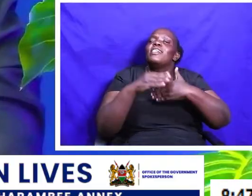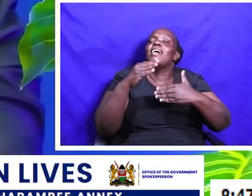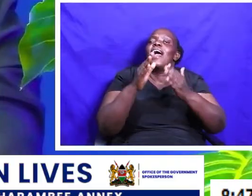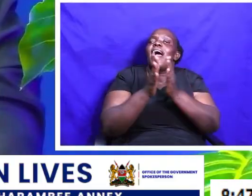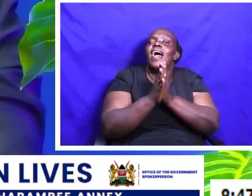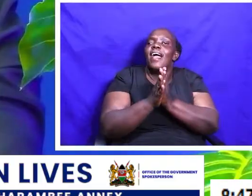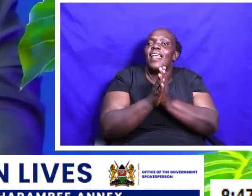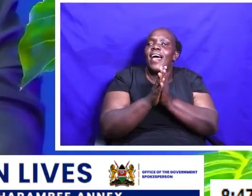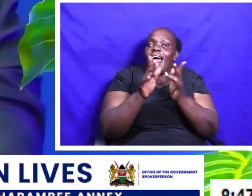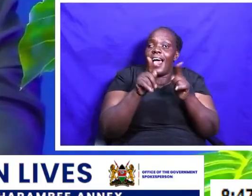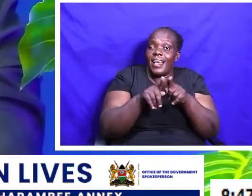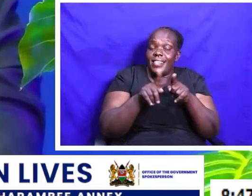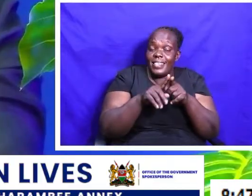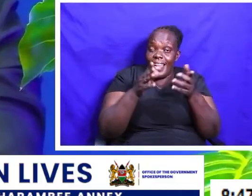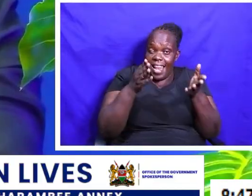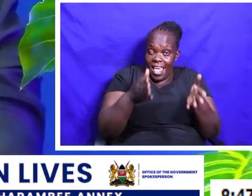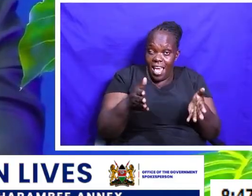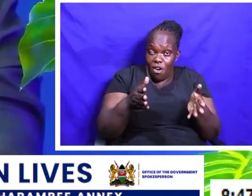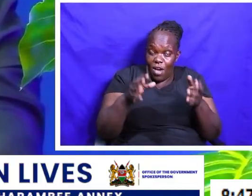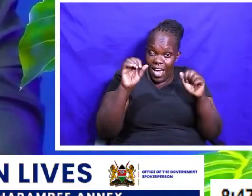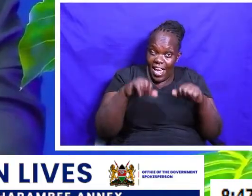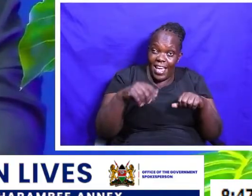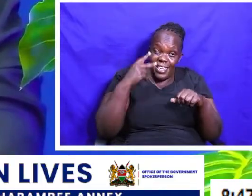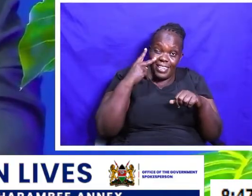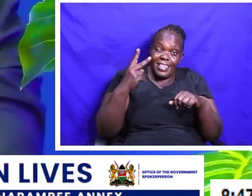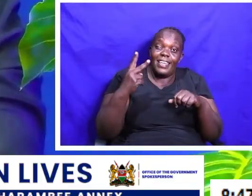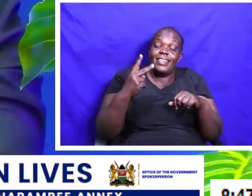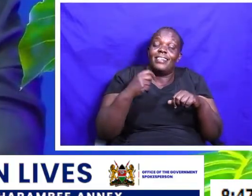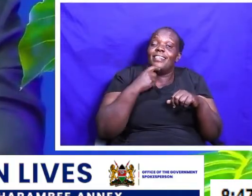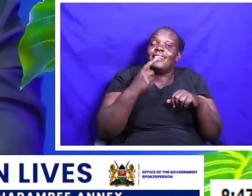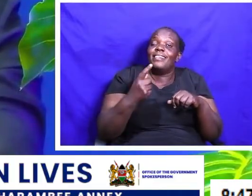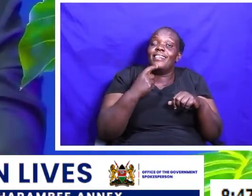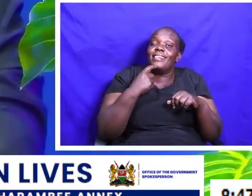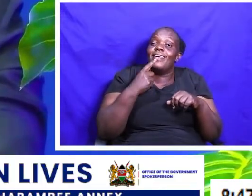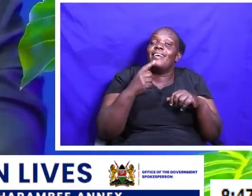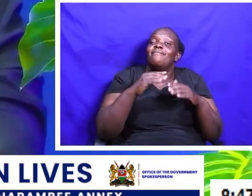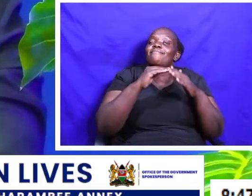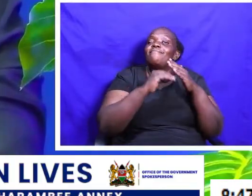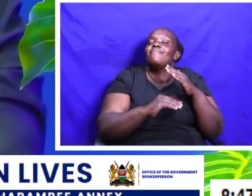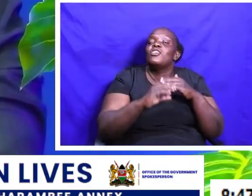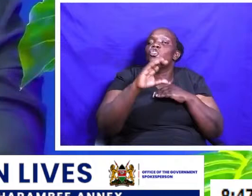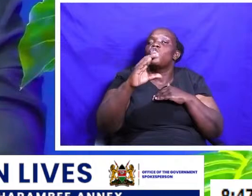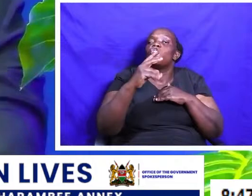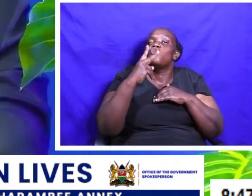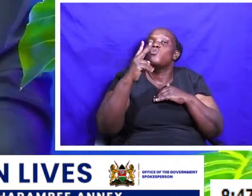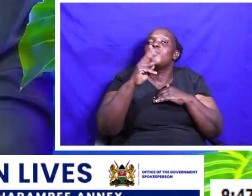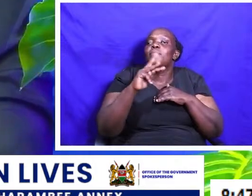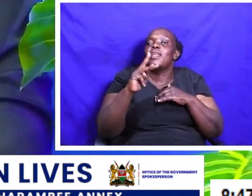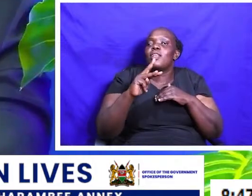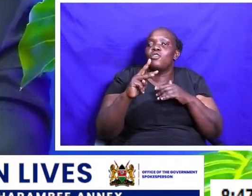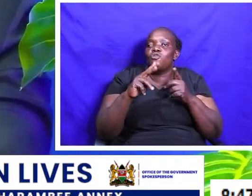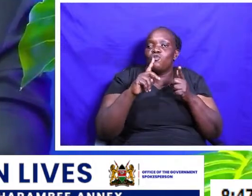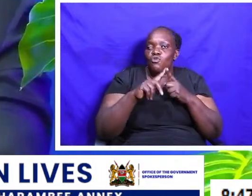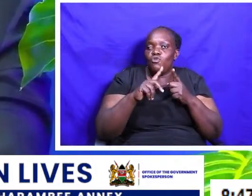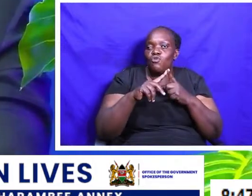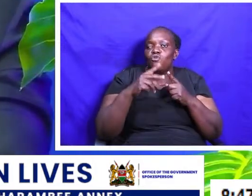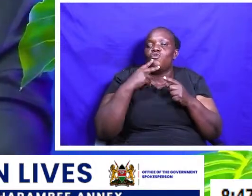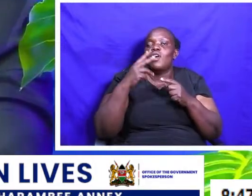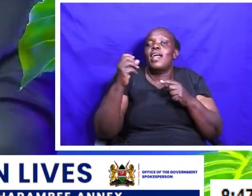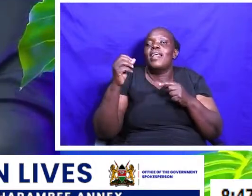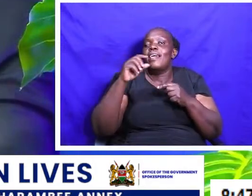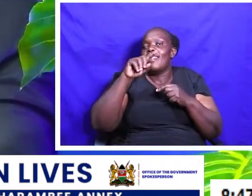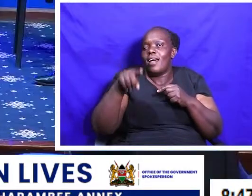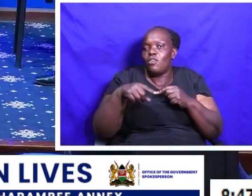infrastructure, and right now I can say that we've reduced that cost from 2 million